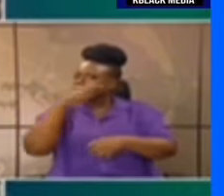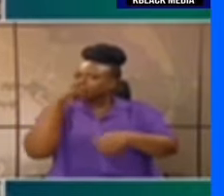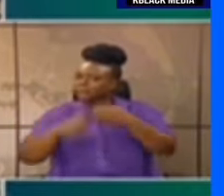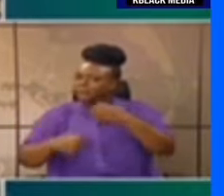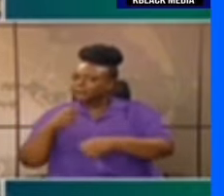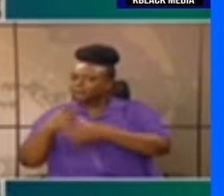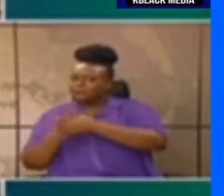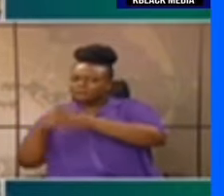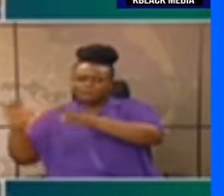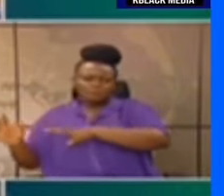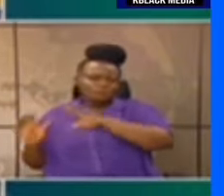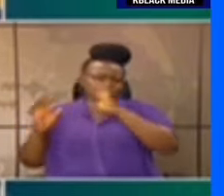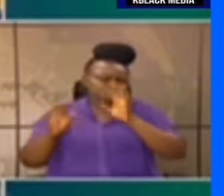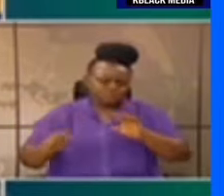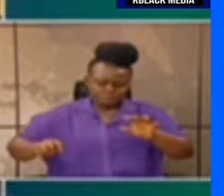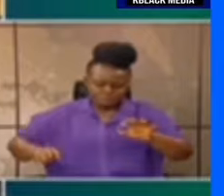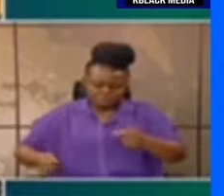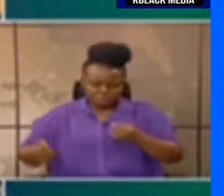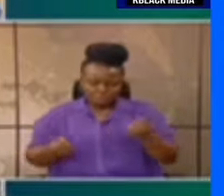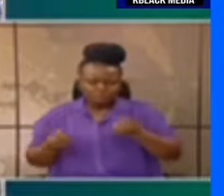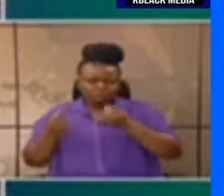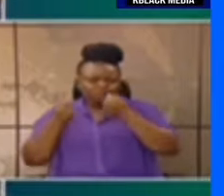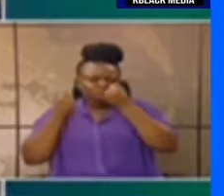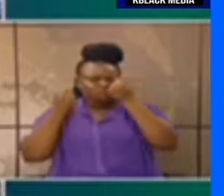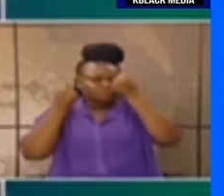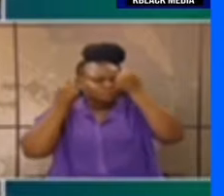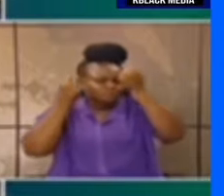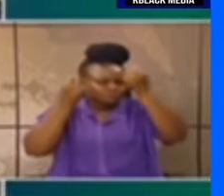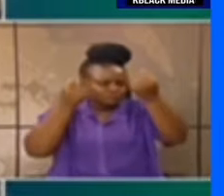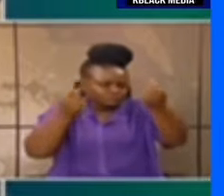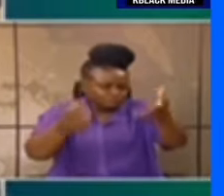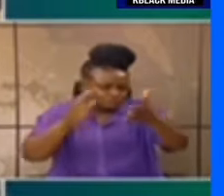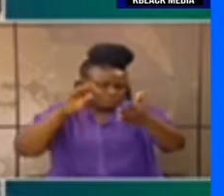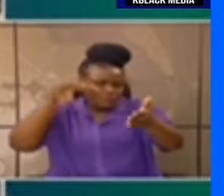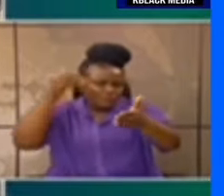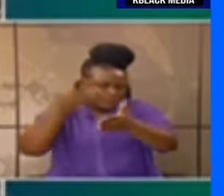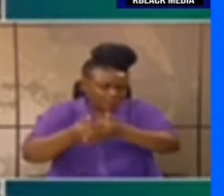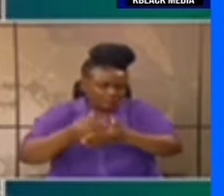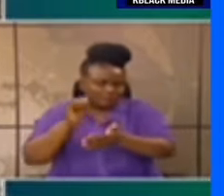a free car, and the point is that we have put four at the bar of the